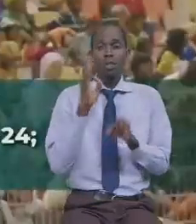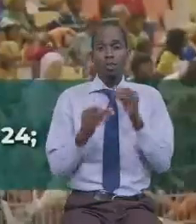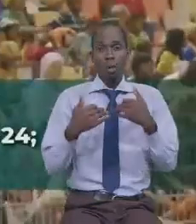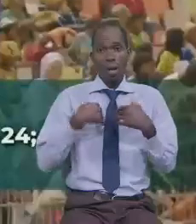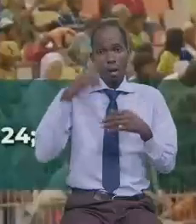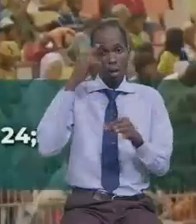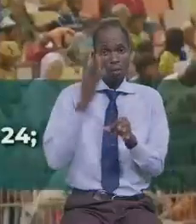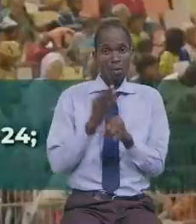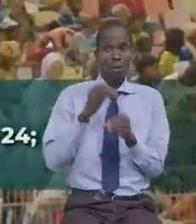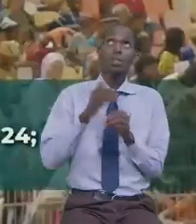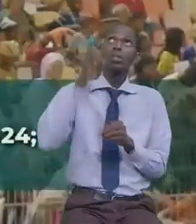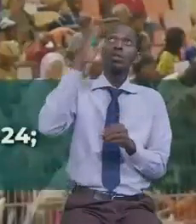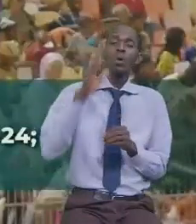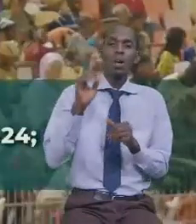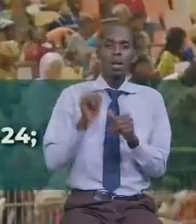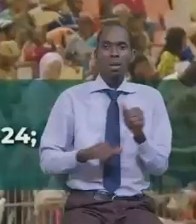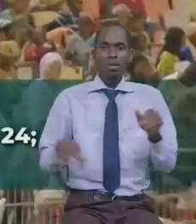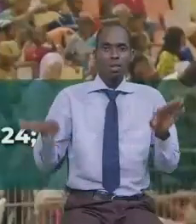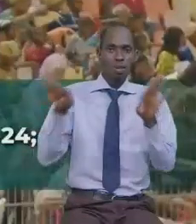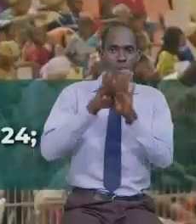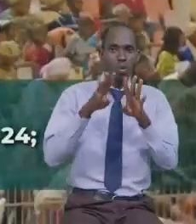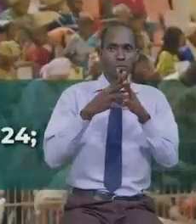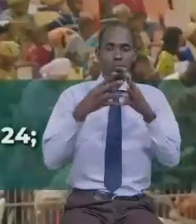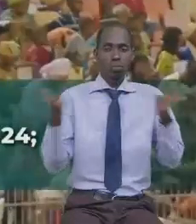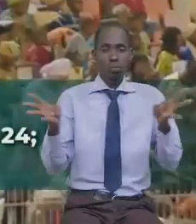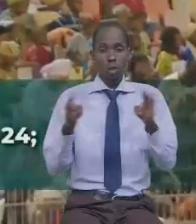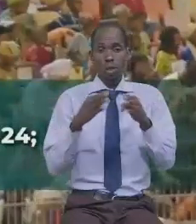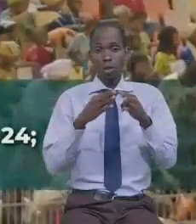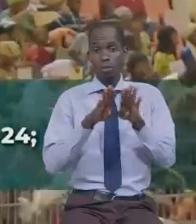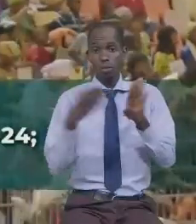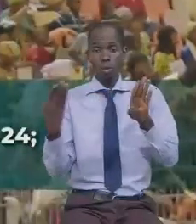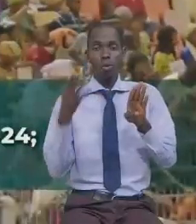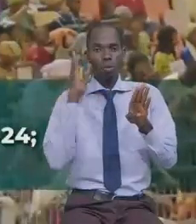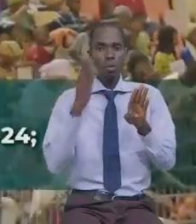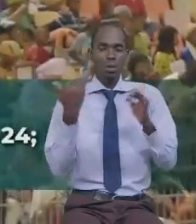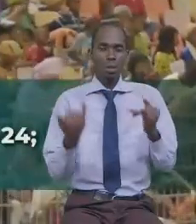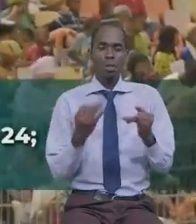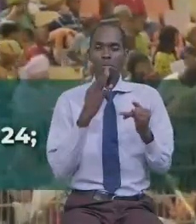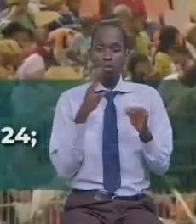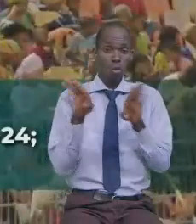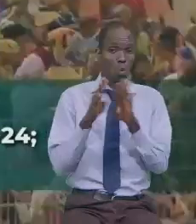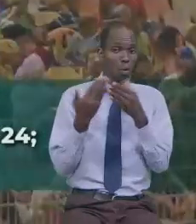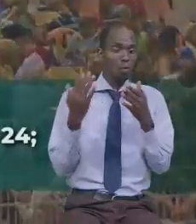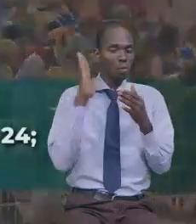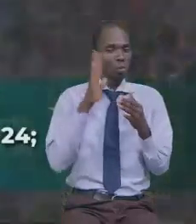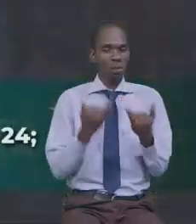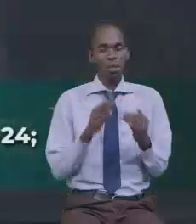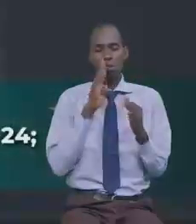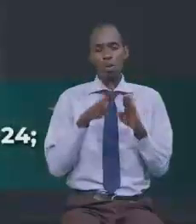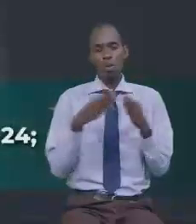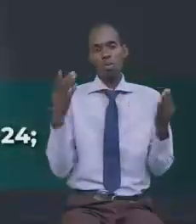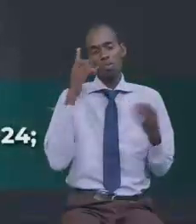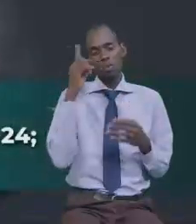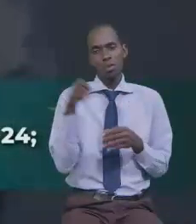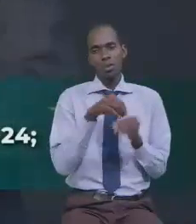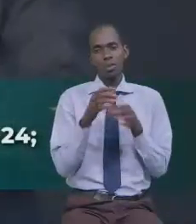be open. Look at verse 23. In verse 23, it says, for verily I say